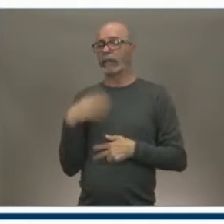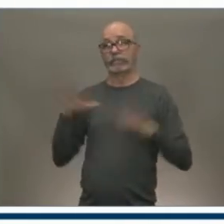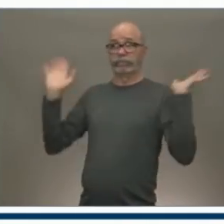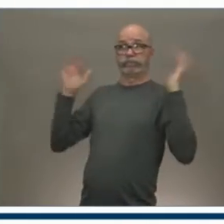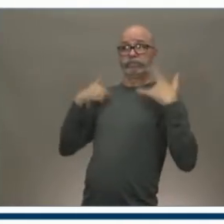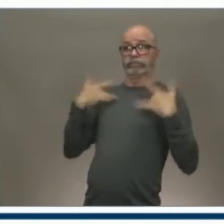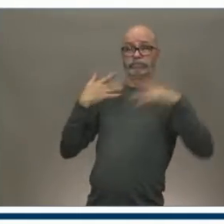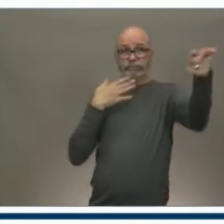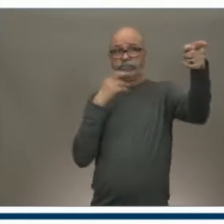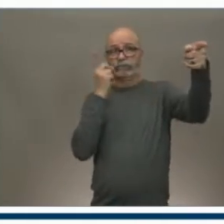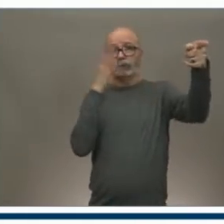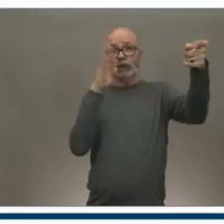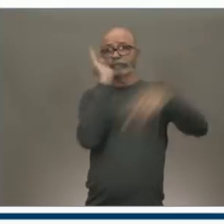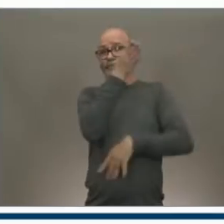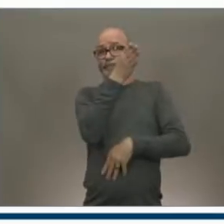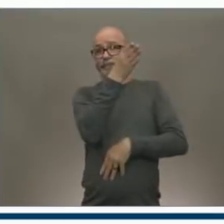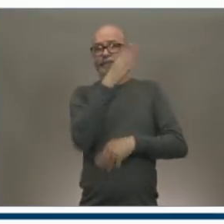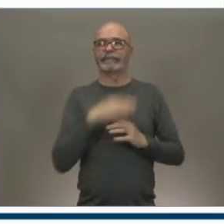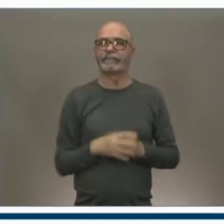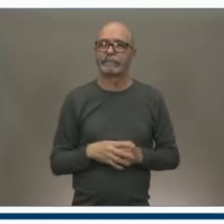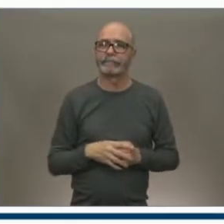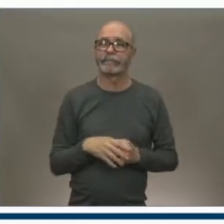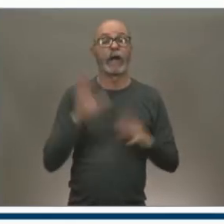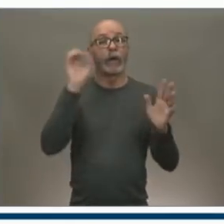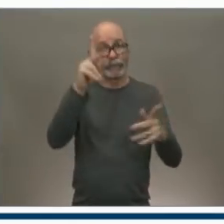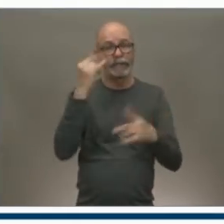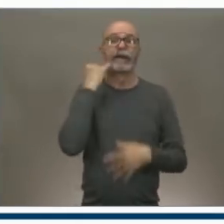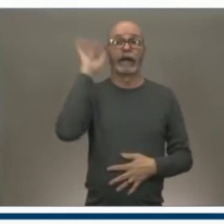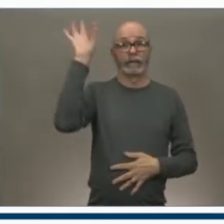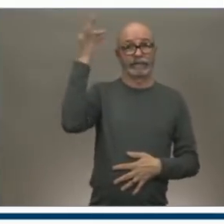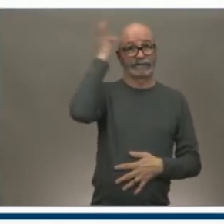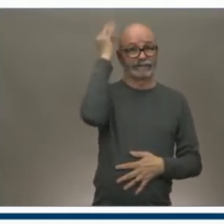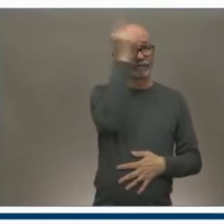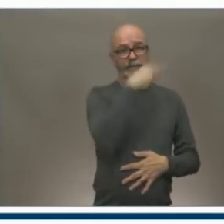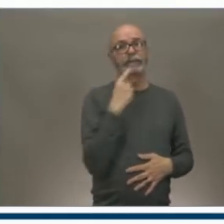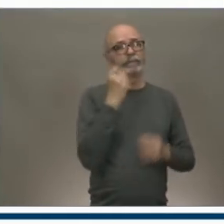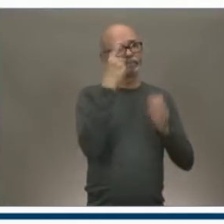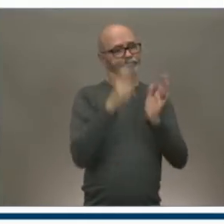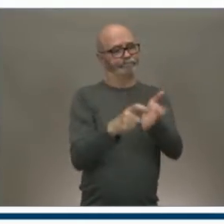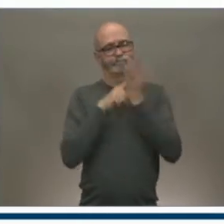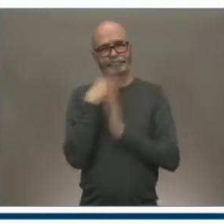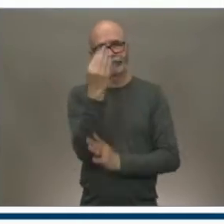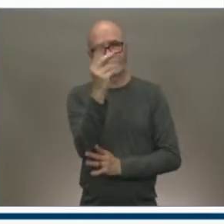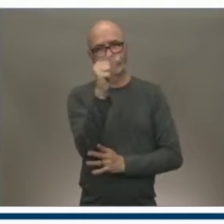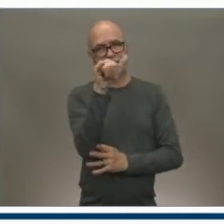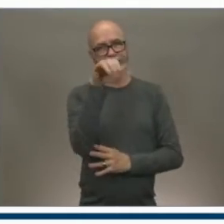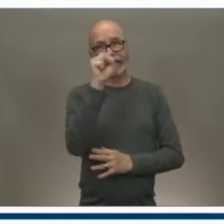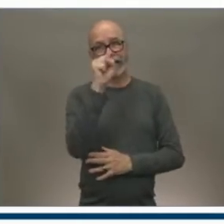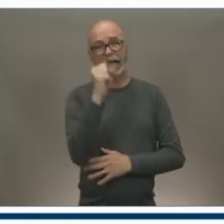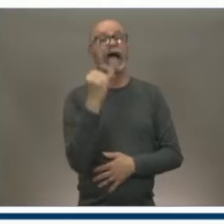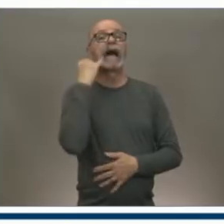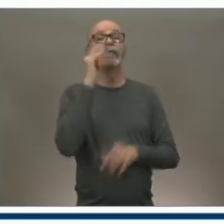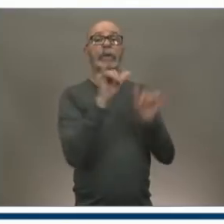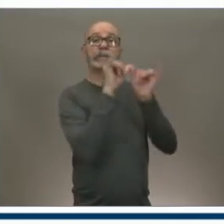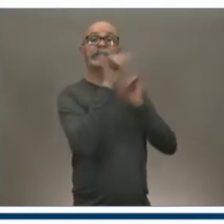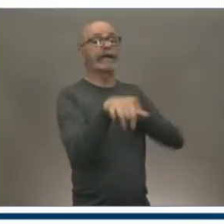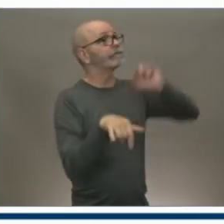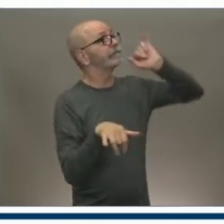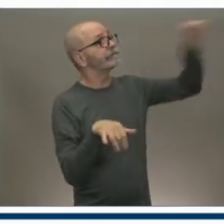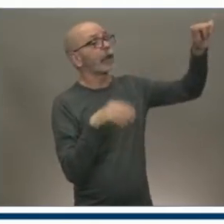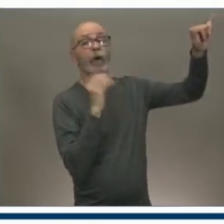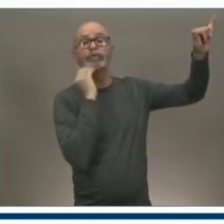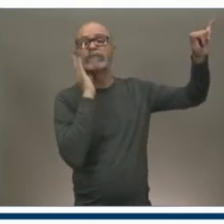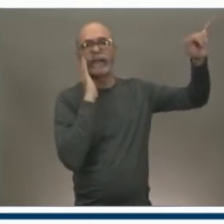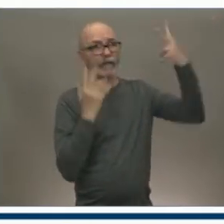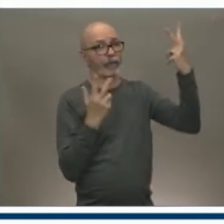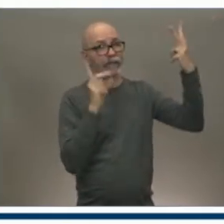14-day quarantine under the Federal Quarantine Act. It's simply that their first 3 days, while they're waiting for their test result, of the first 3 days